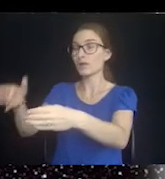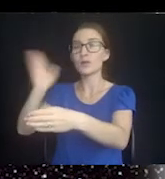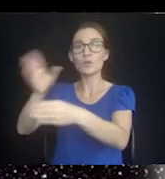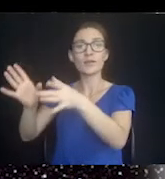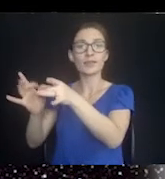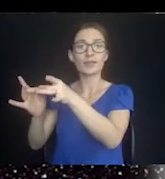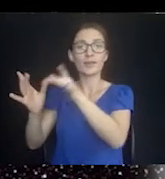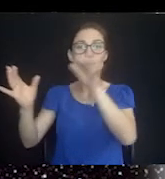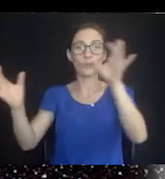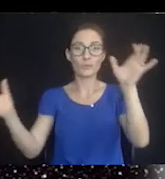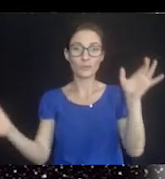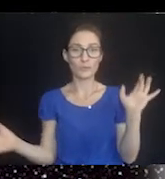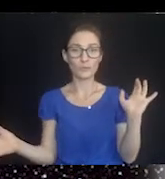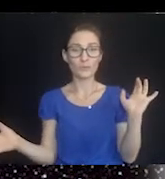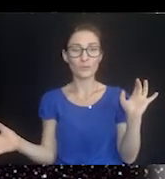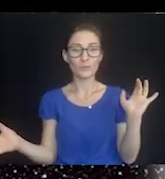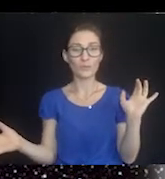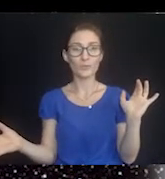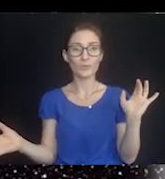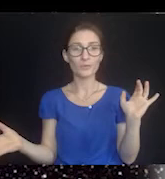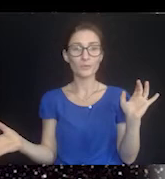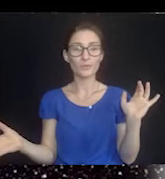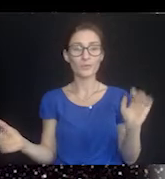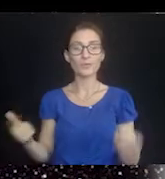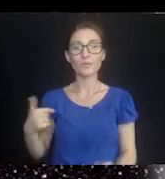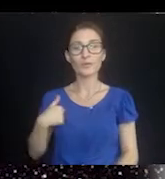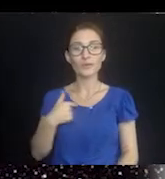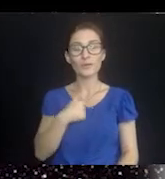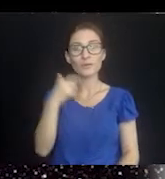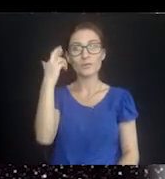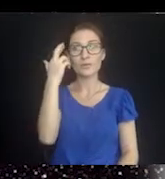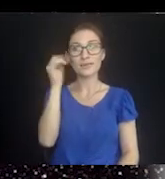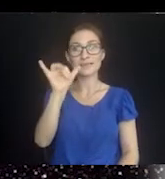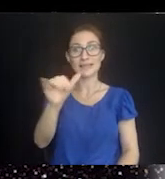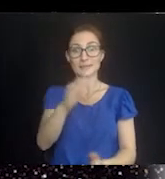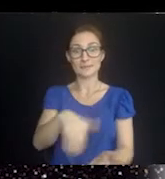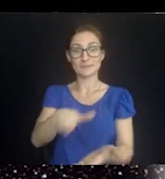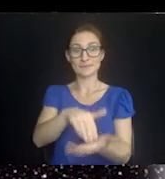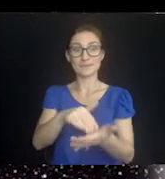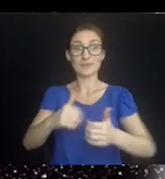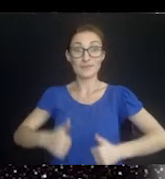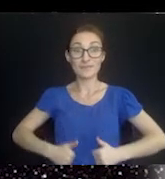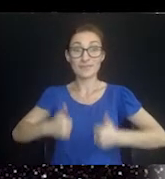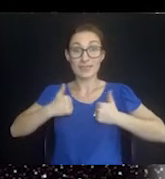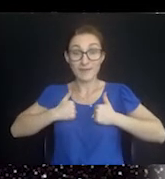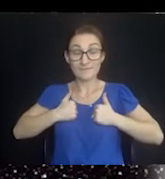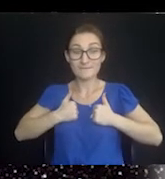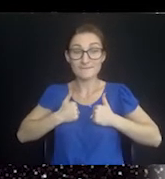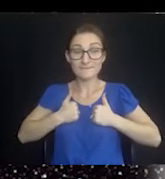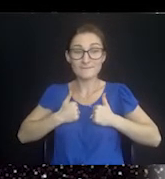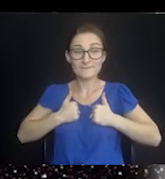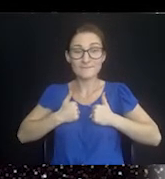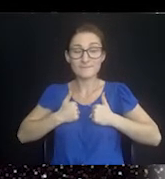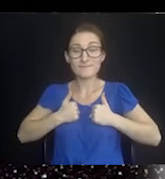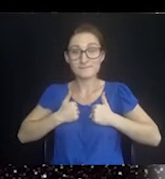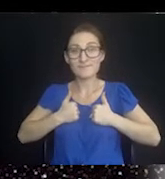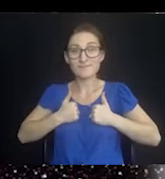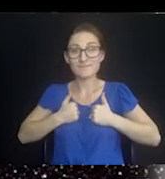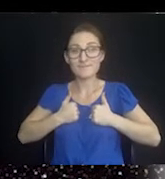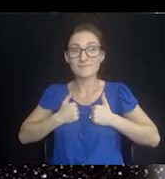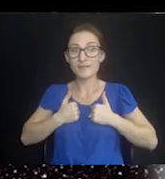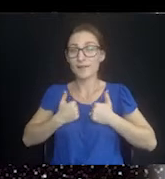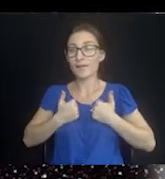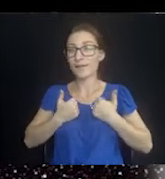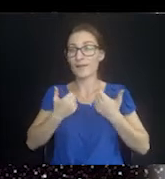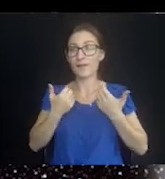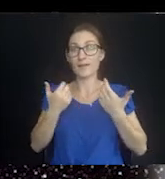that normally grab your attention, specifically carve up the moment. And you realize this kind of center